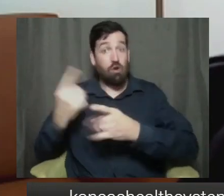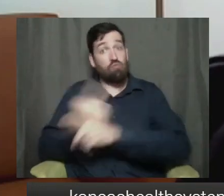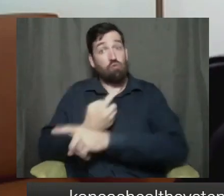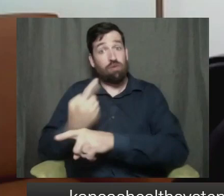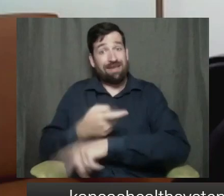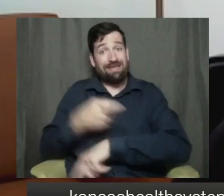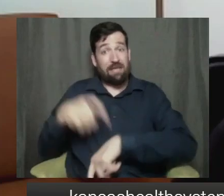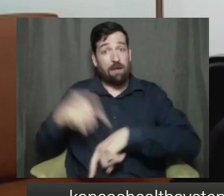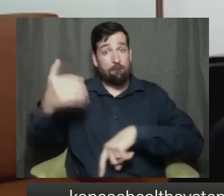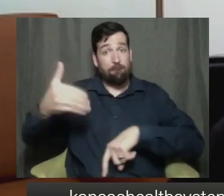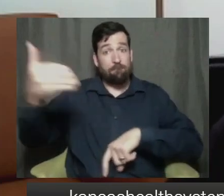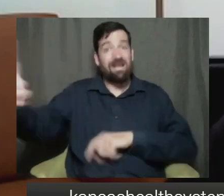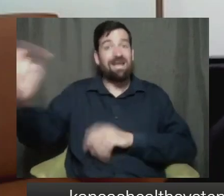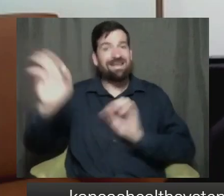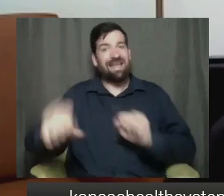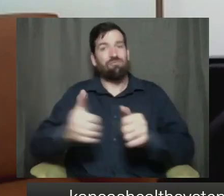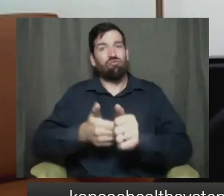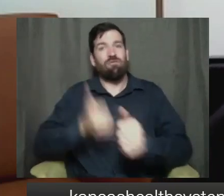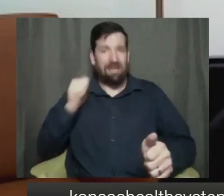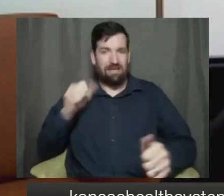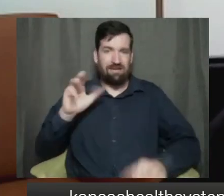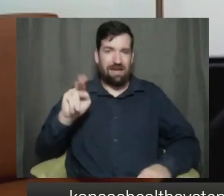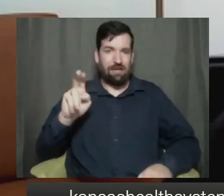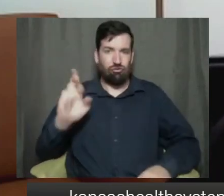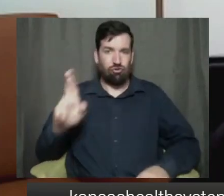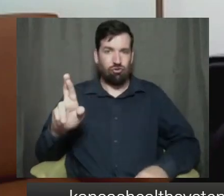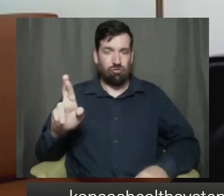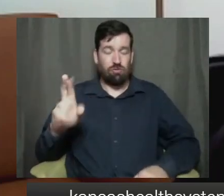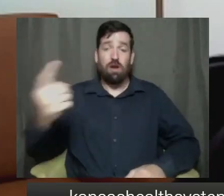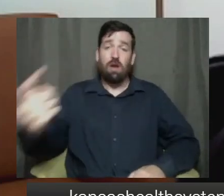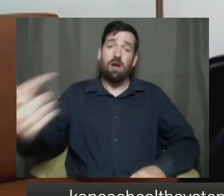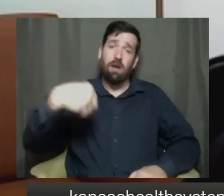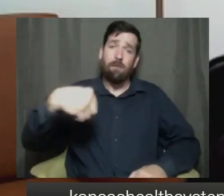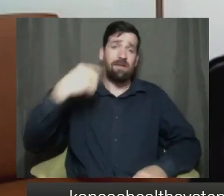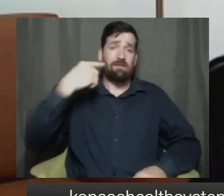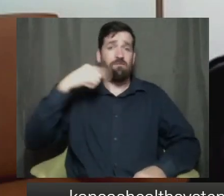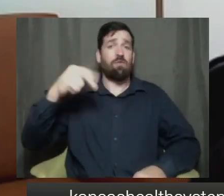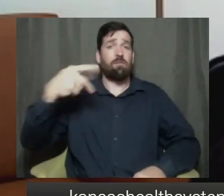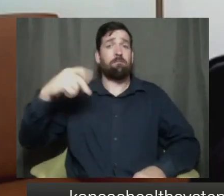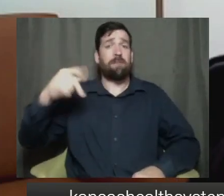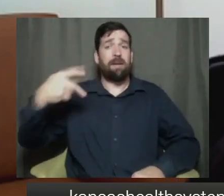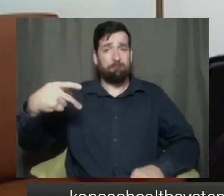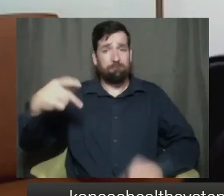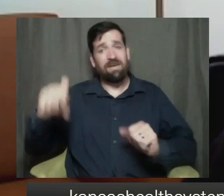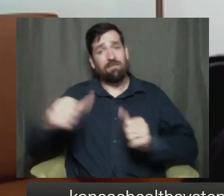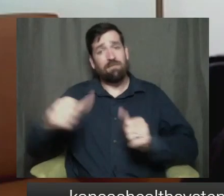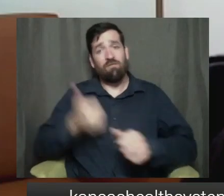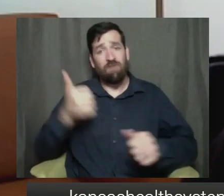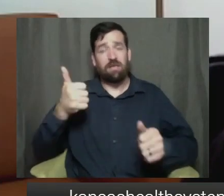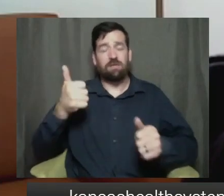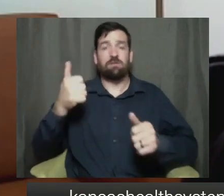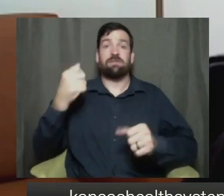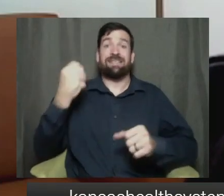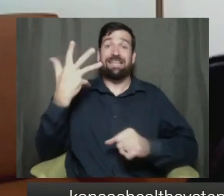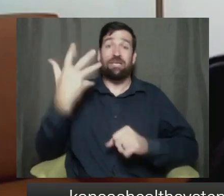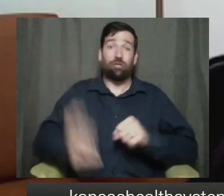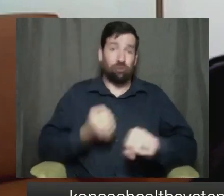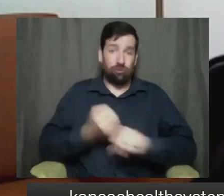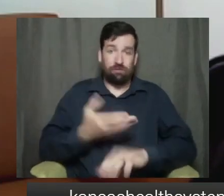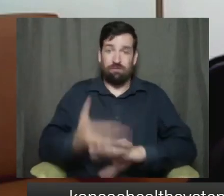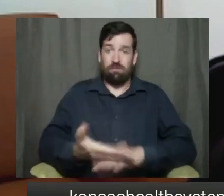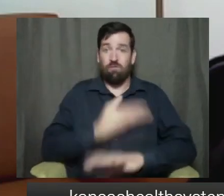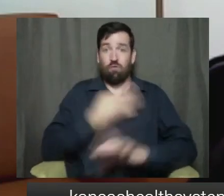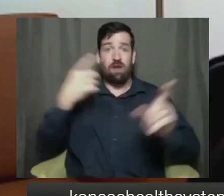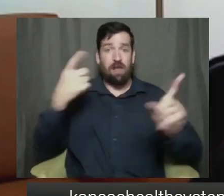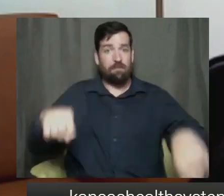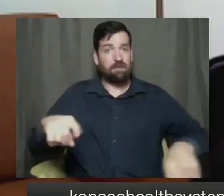actually prevent cervical cancer. So come in for your pap smear. We can prevent cervical cancer years before it ever happens. And it's